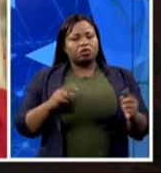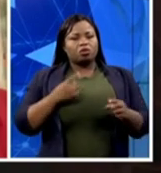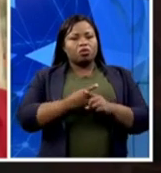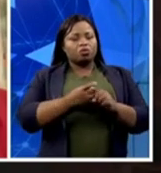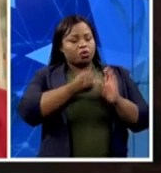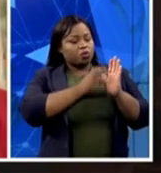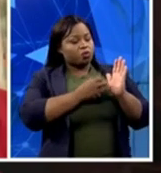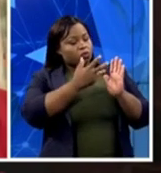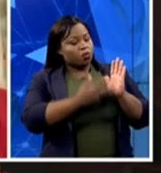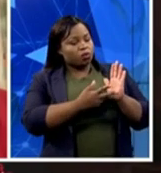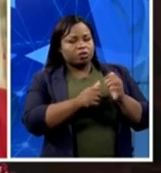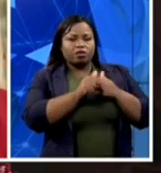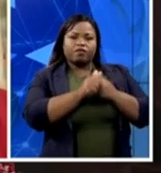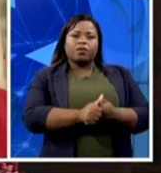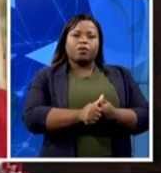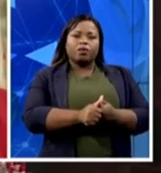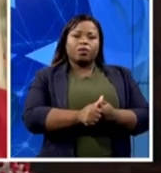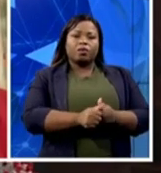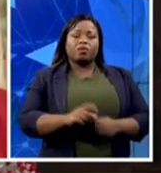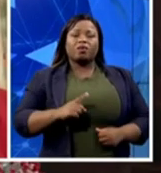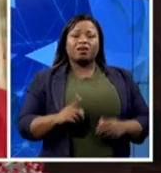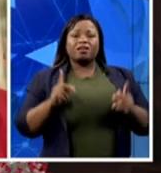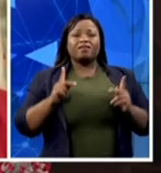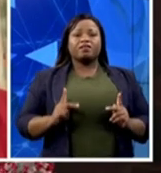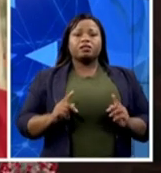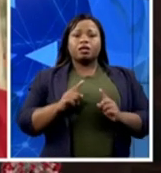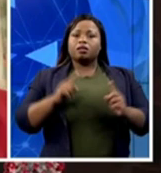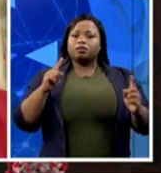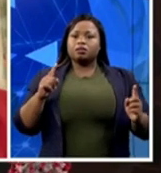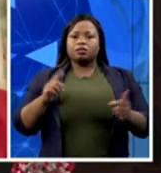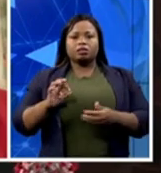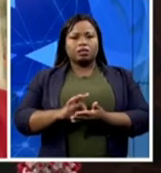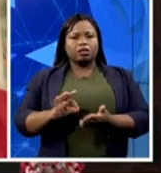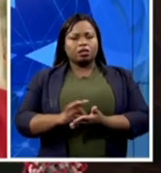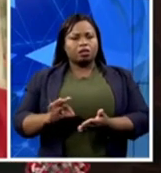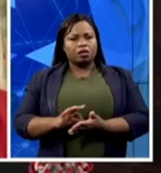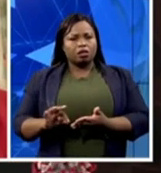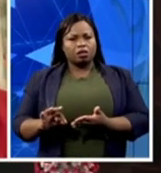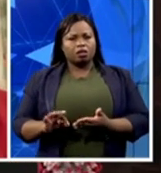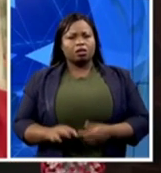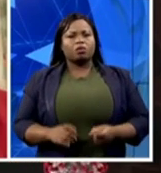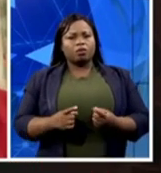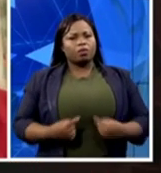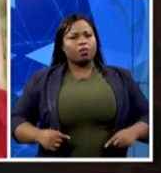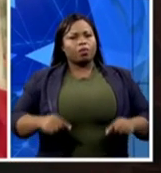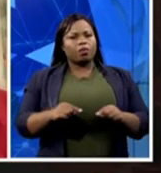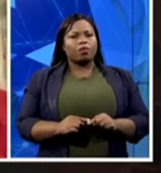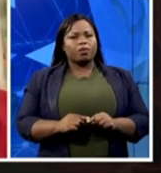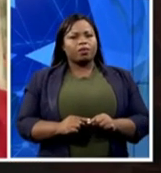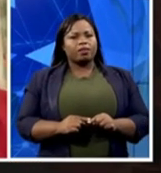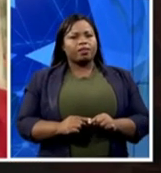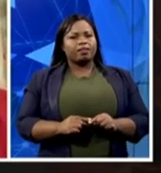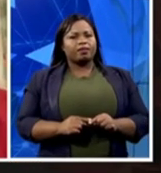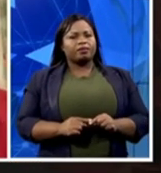do physical distancing and we do hygiene, and we all adopt the attitude of ensuring